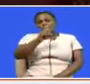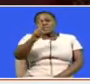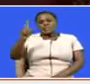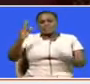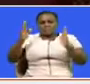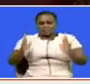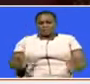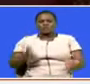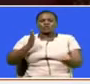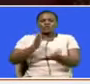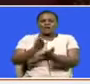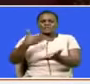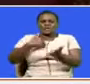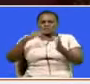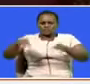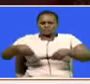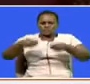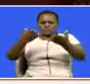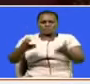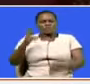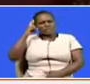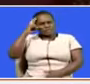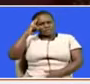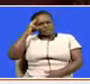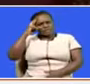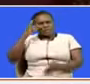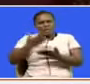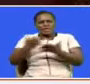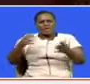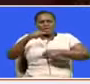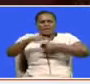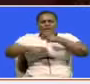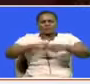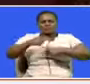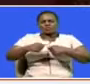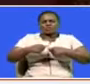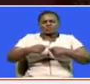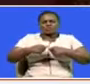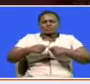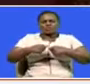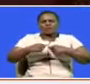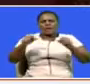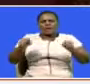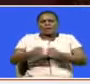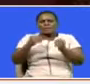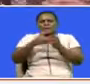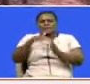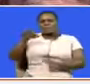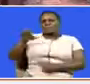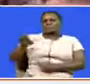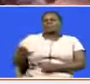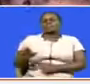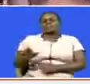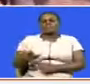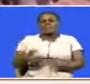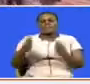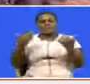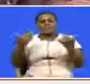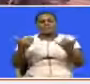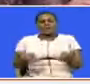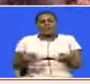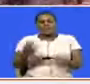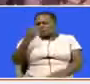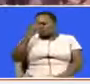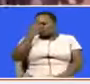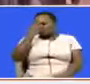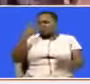person has the right to be given written reasons for any administrative action that is taken against him. Tayari Rais William